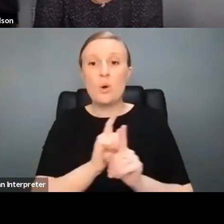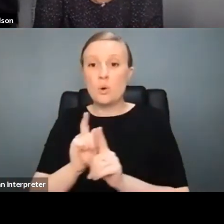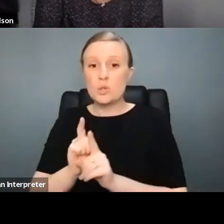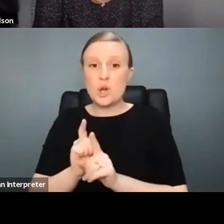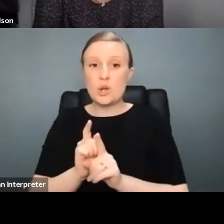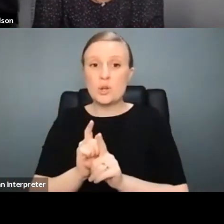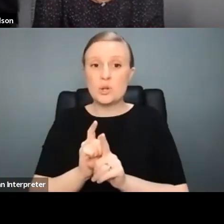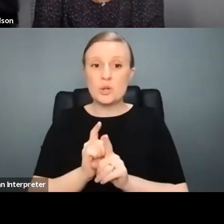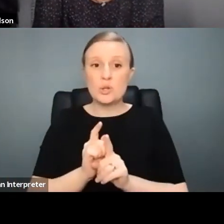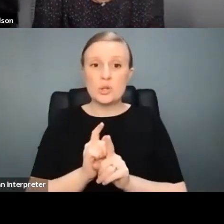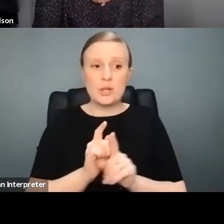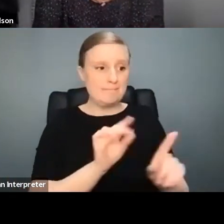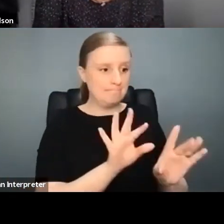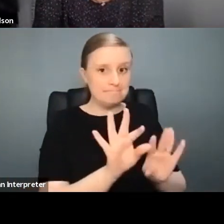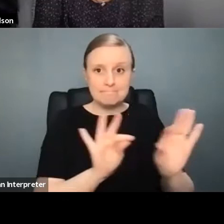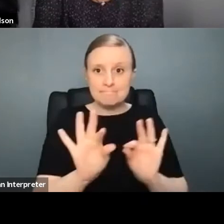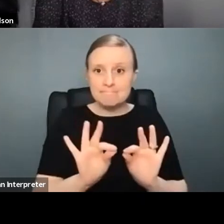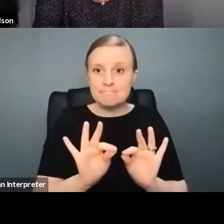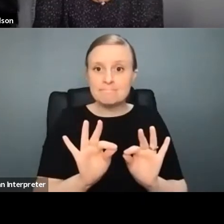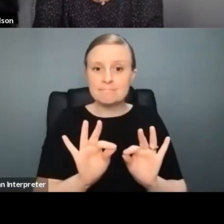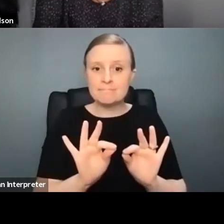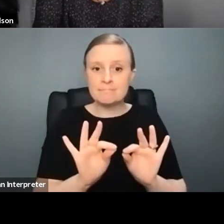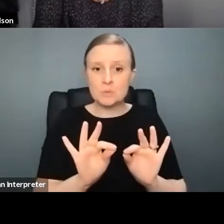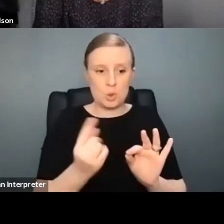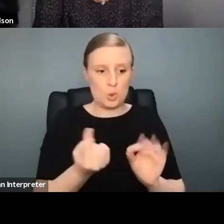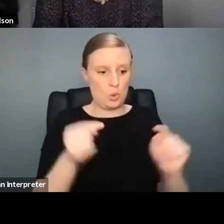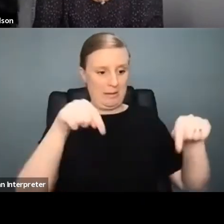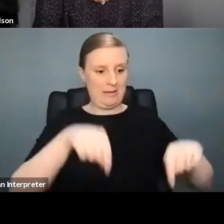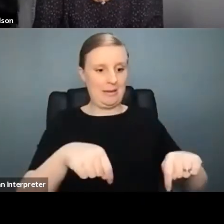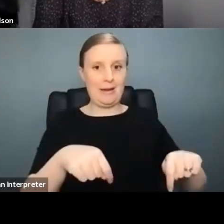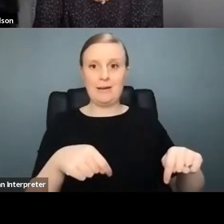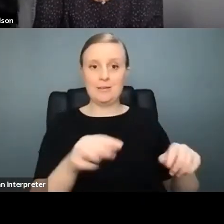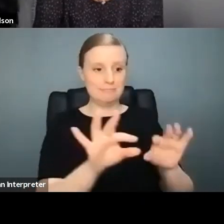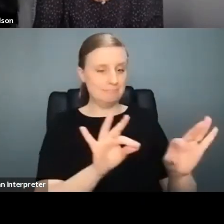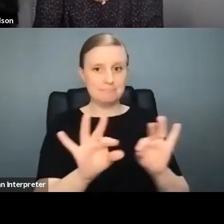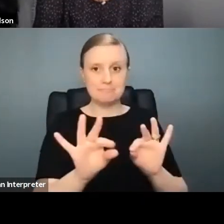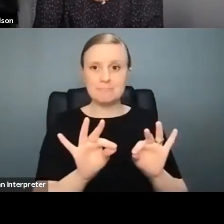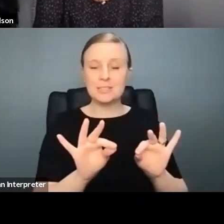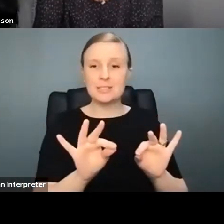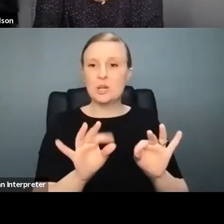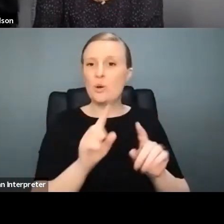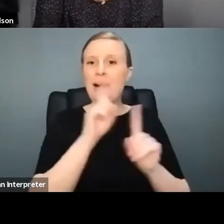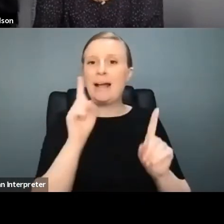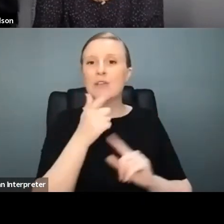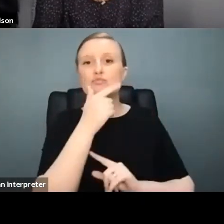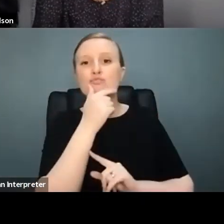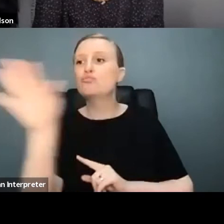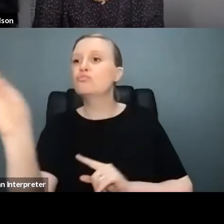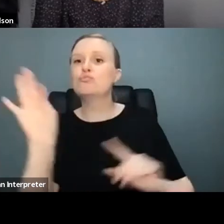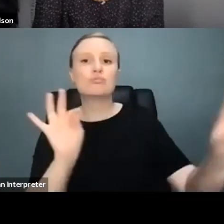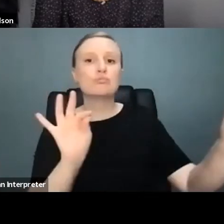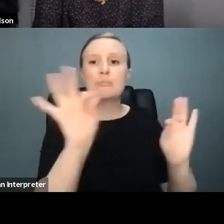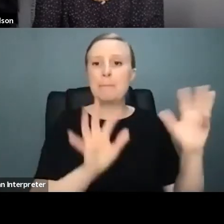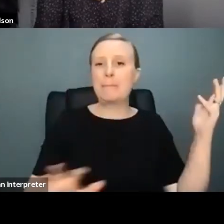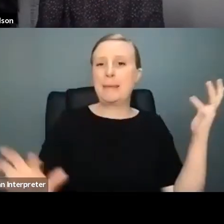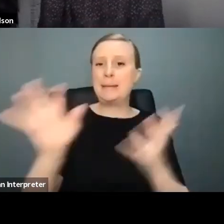in terms of sampling. So this is very much a convenient sample when site investigators are able to include